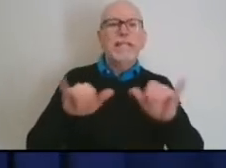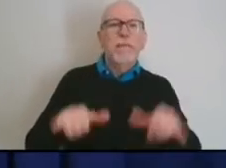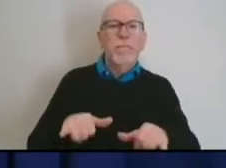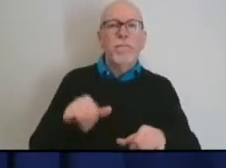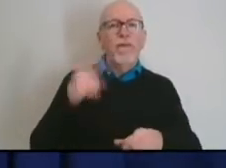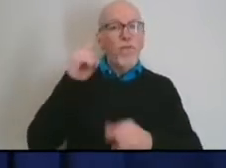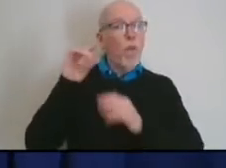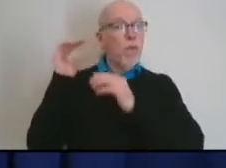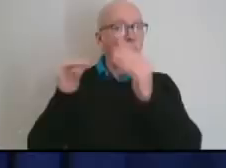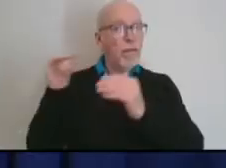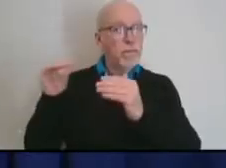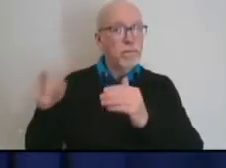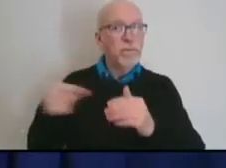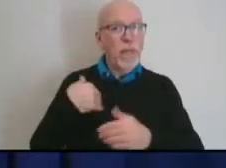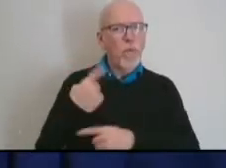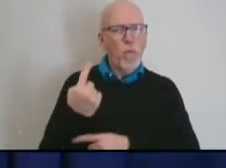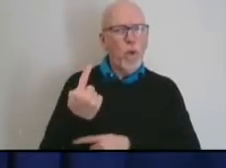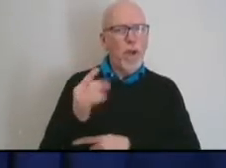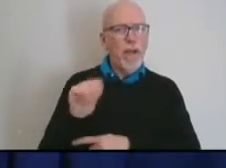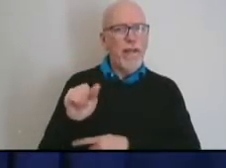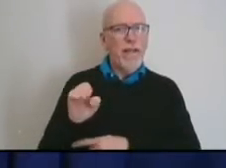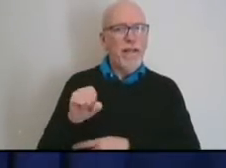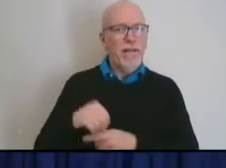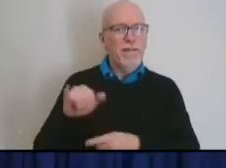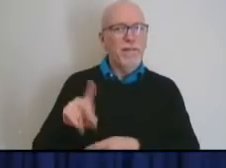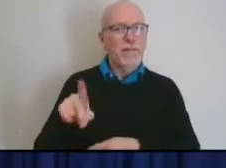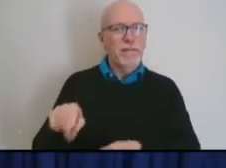adults, and we have had 1 case of that here in Indiana.